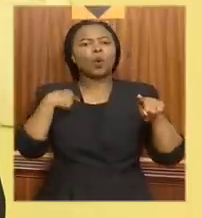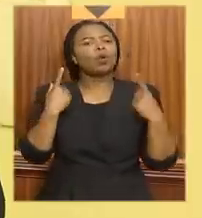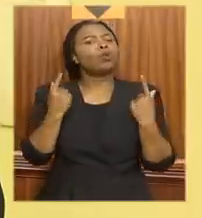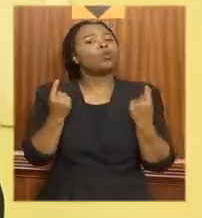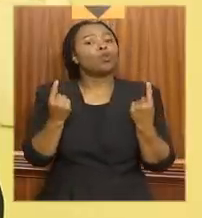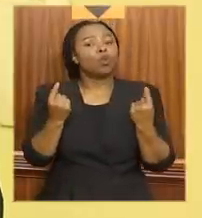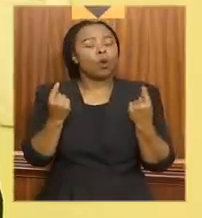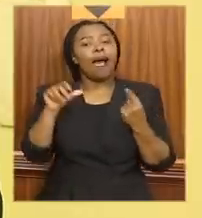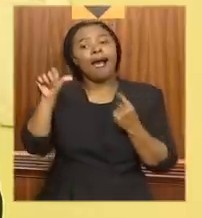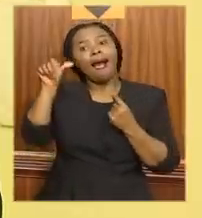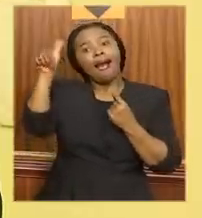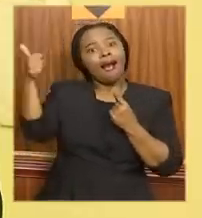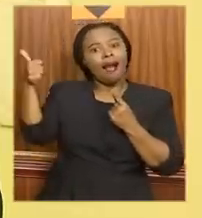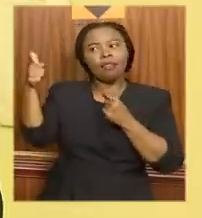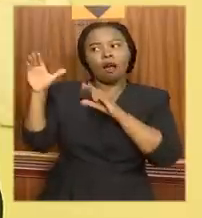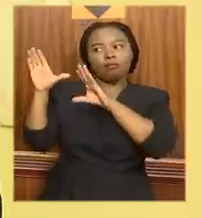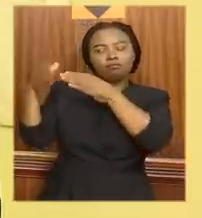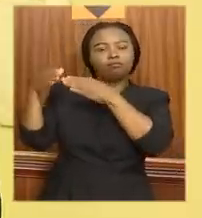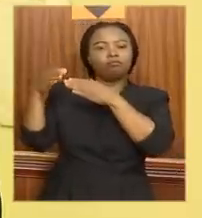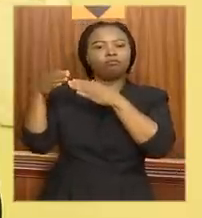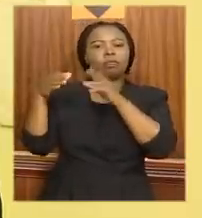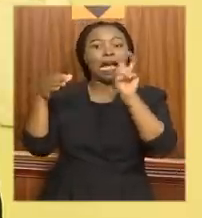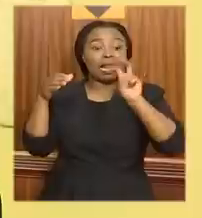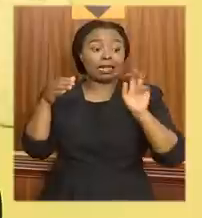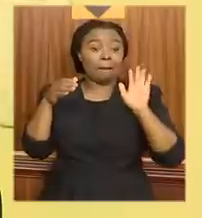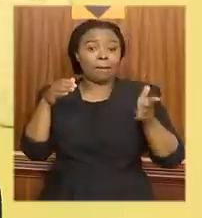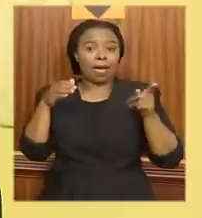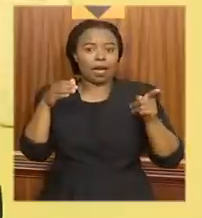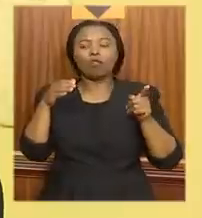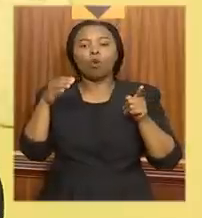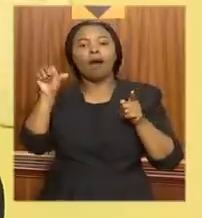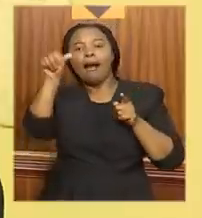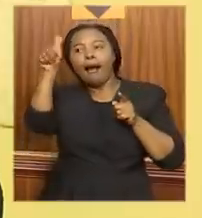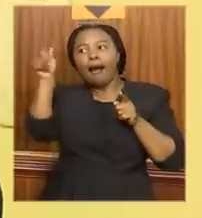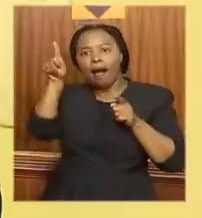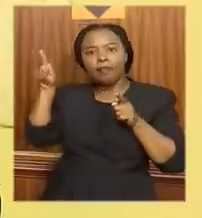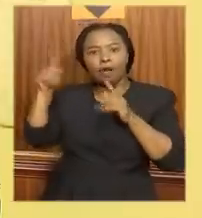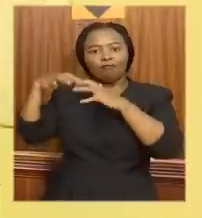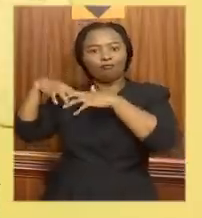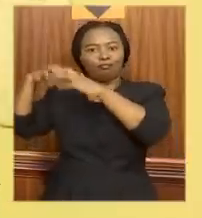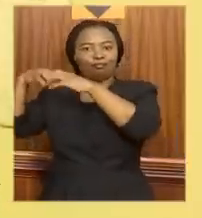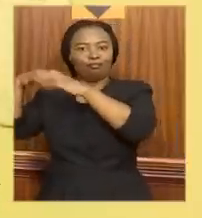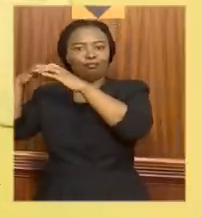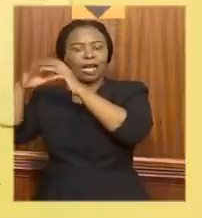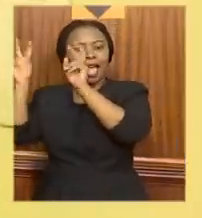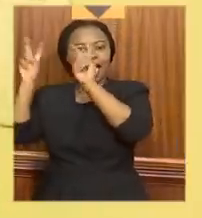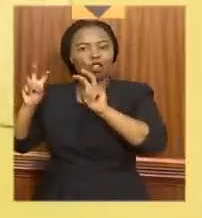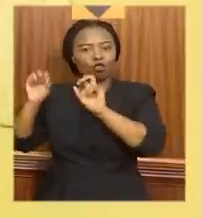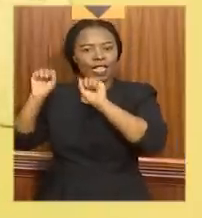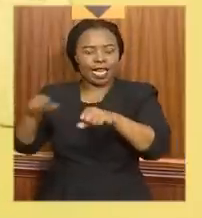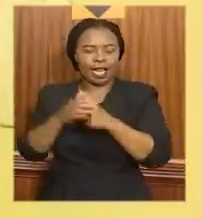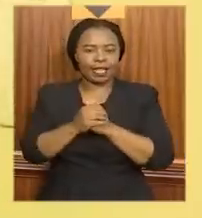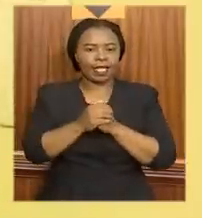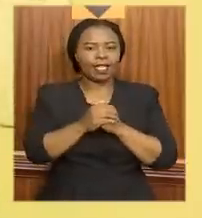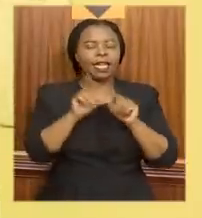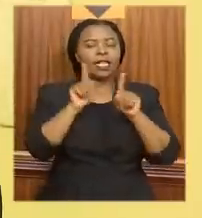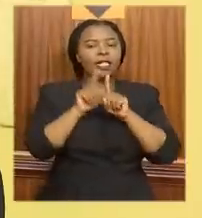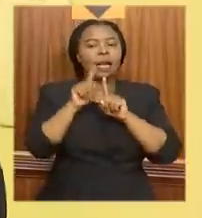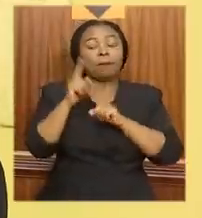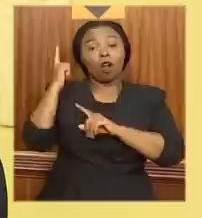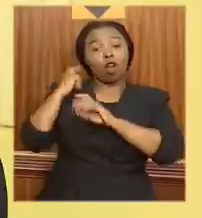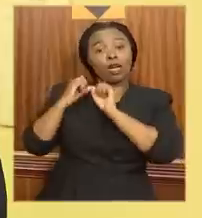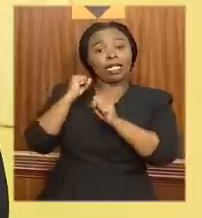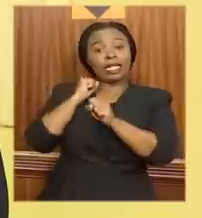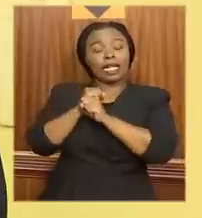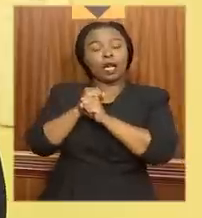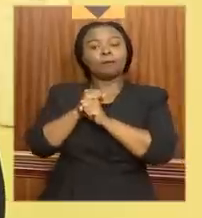than Eskom to also generate electricity. In June last year, we raised the licensing